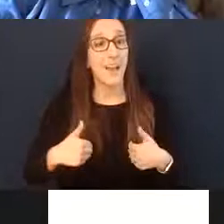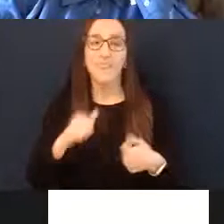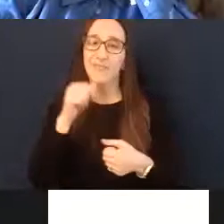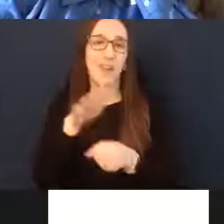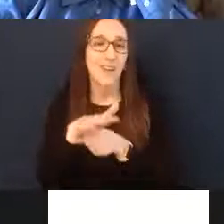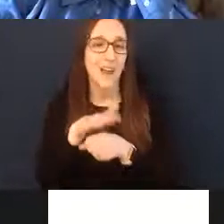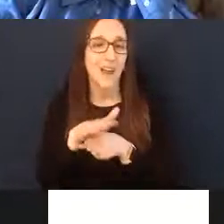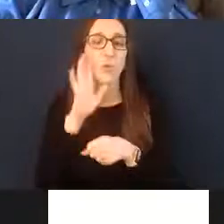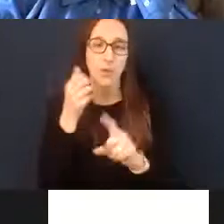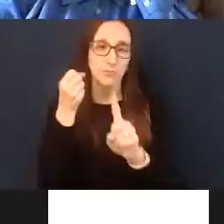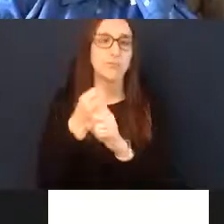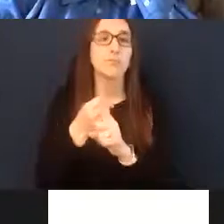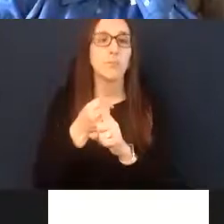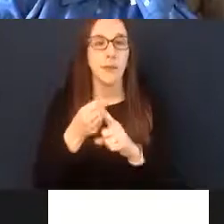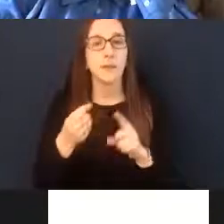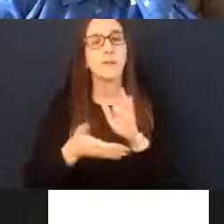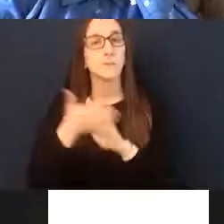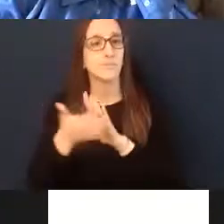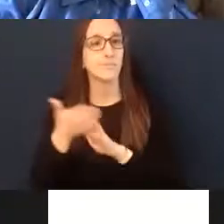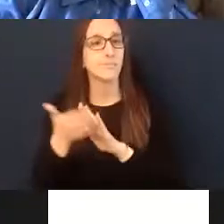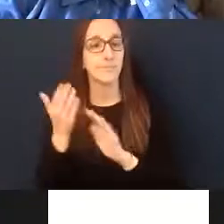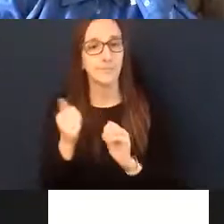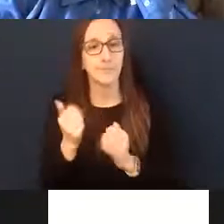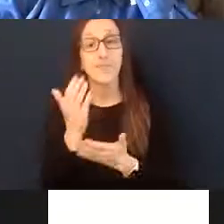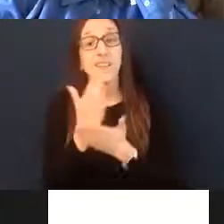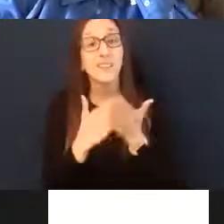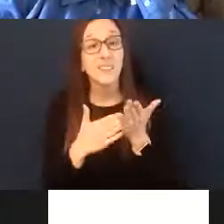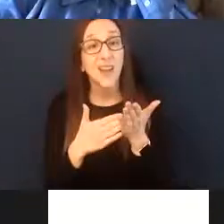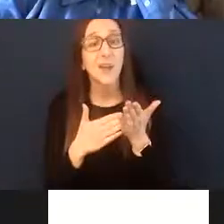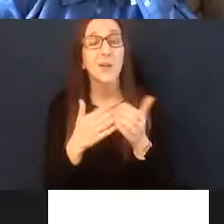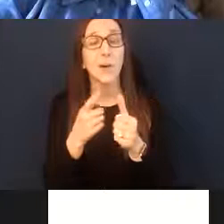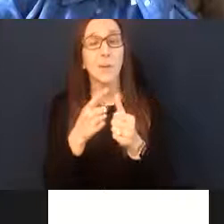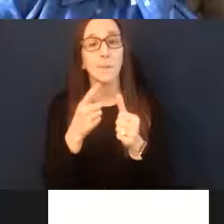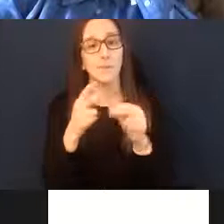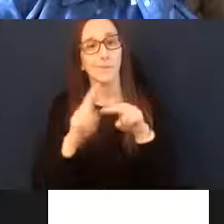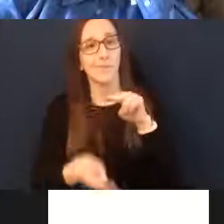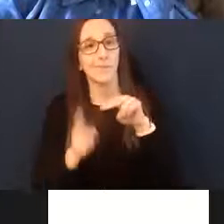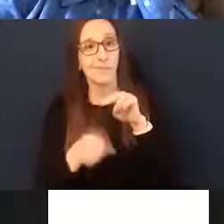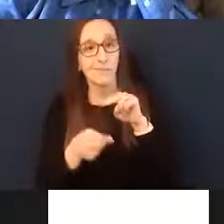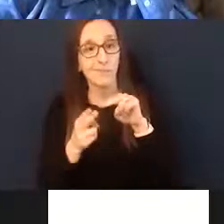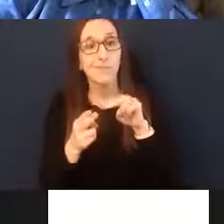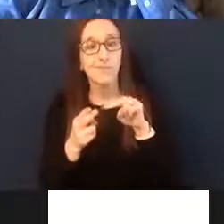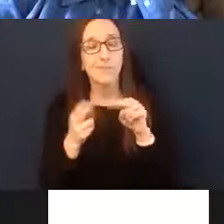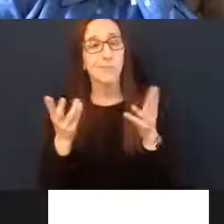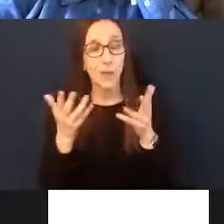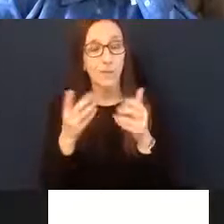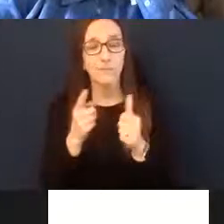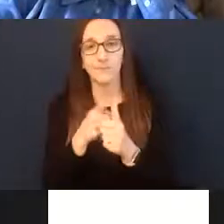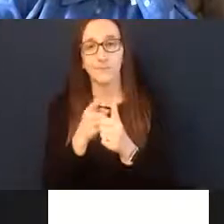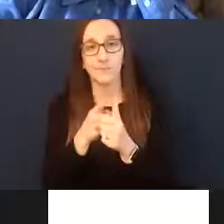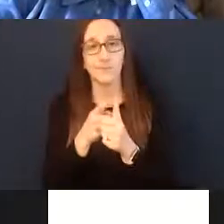negative effects on you. So some of the nutrients that are typically deficient while on the keto diet